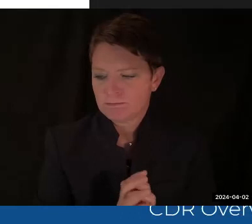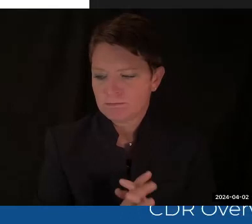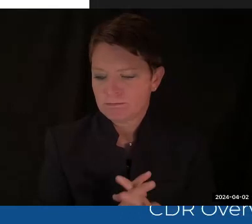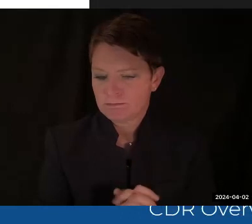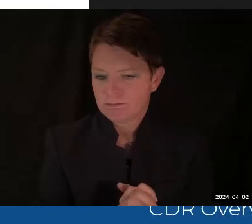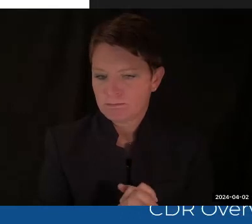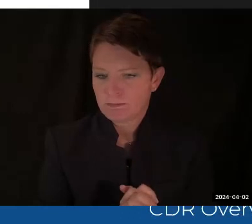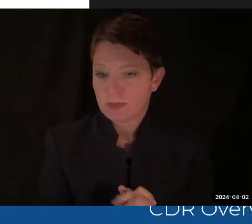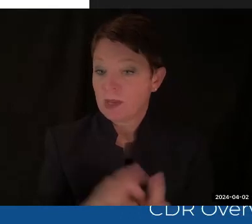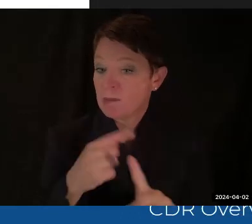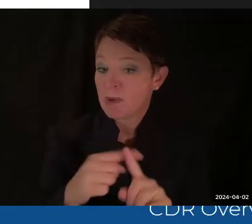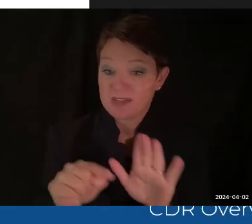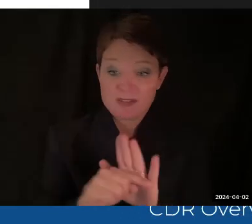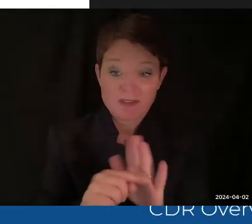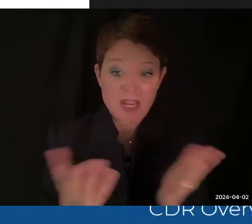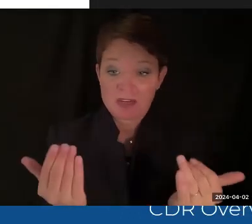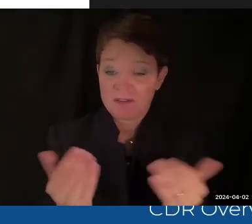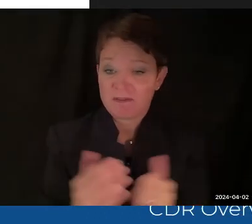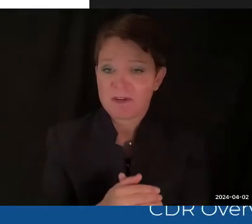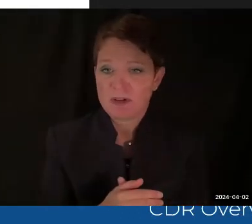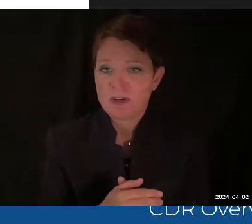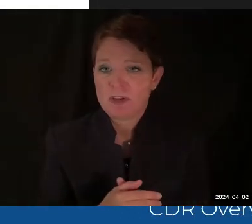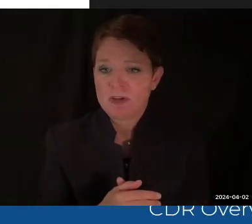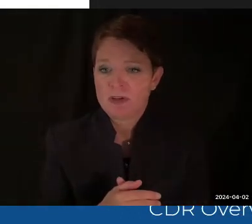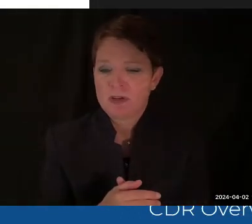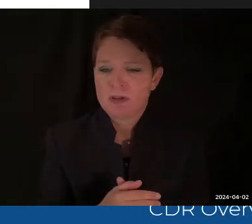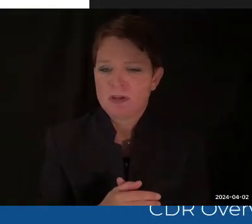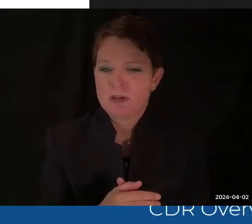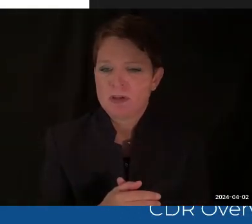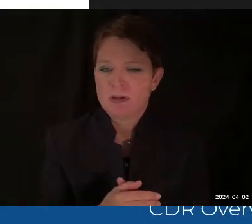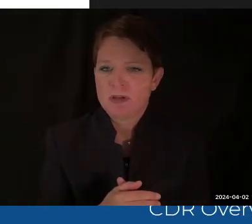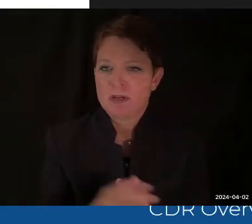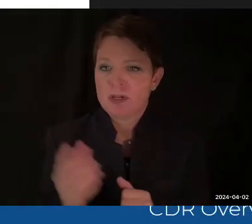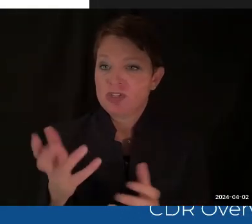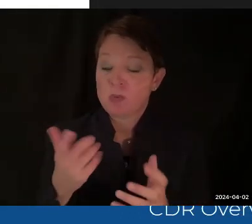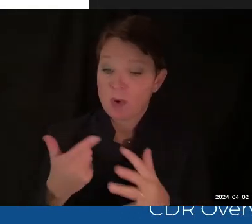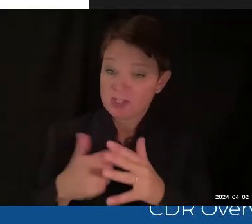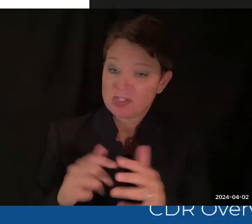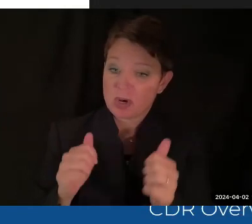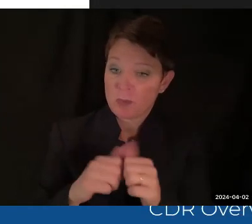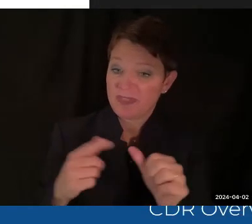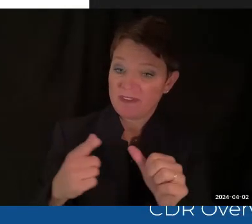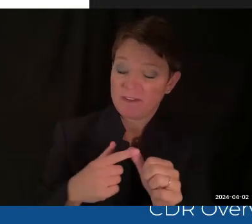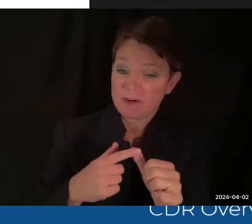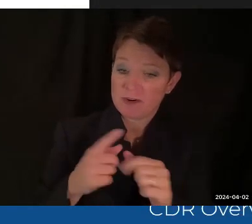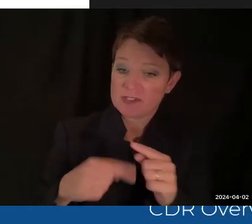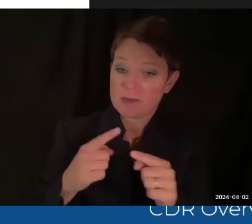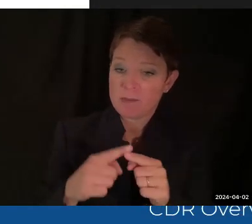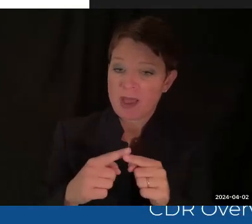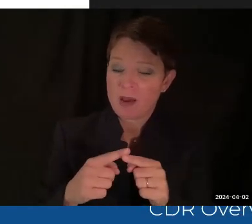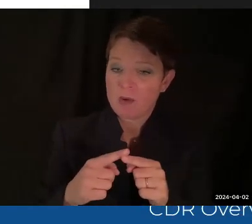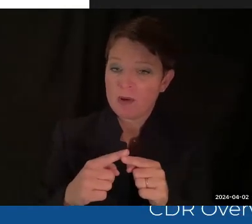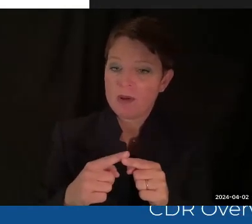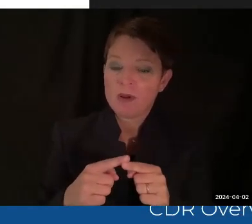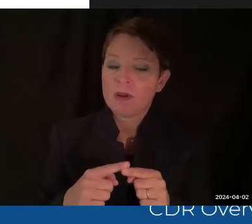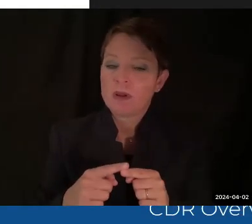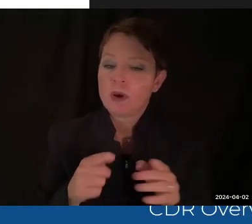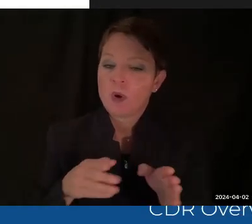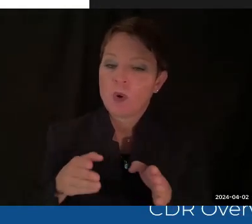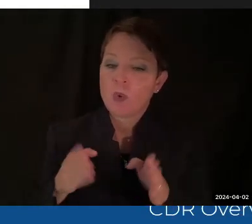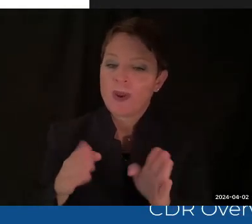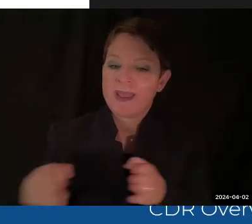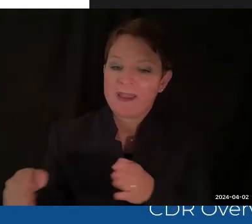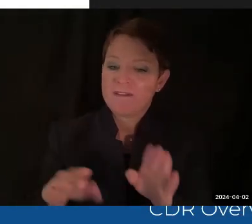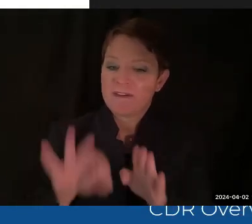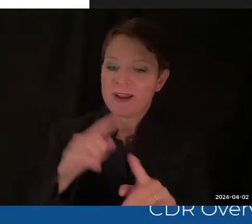Both positive and negative. Yeah, Shervin, do you want to start with the first ones around wayfinding signage and SEPTA? Definitely,